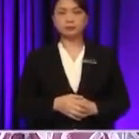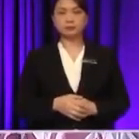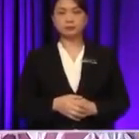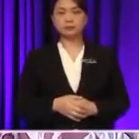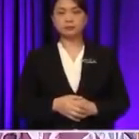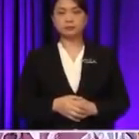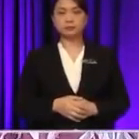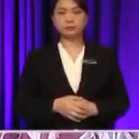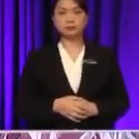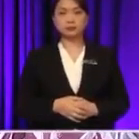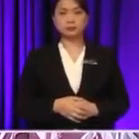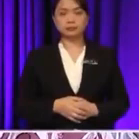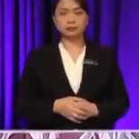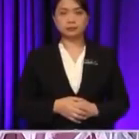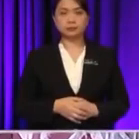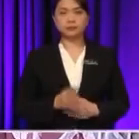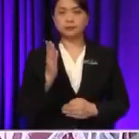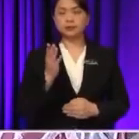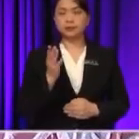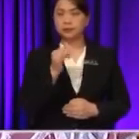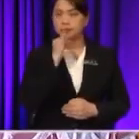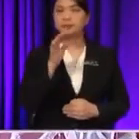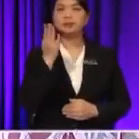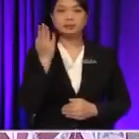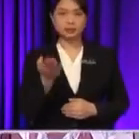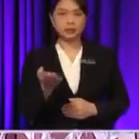or texting? So is there any comparison?